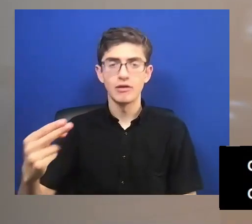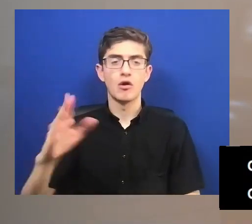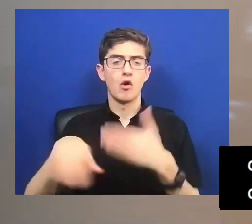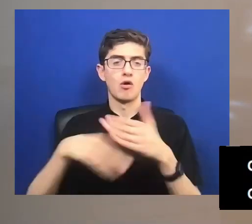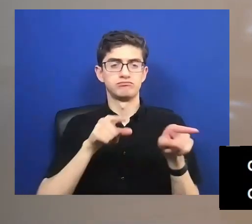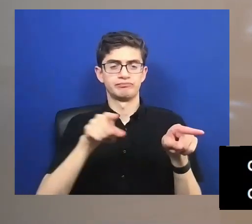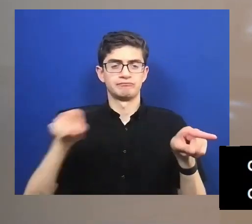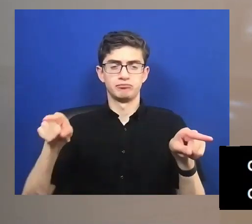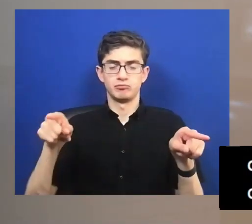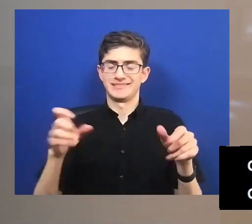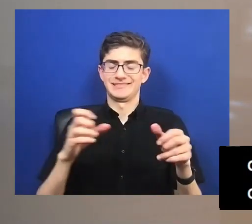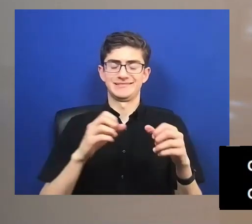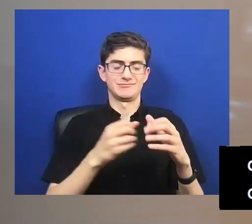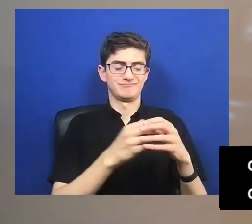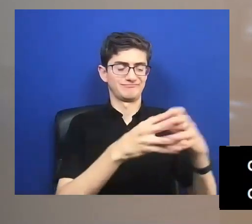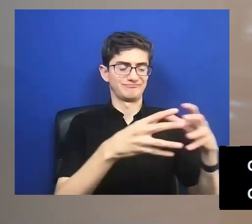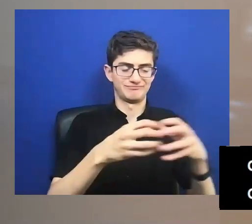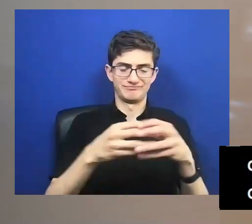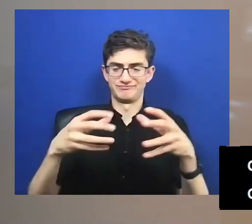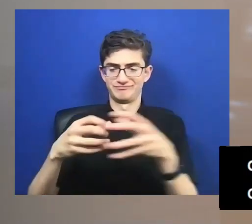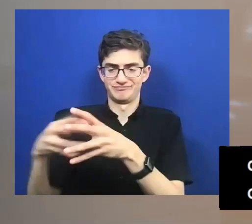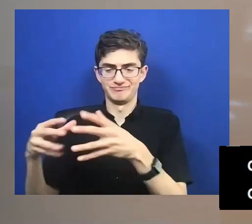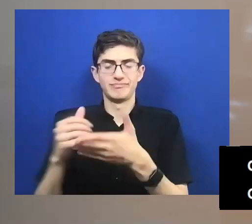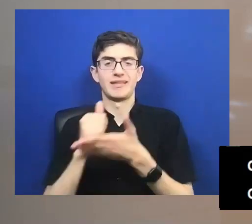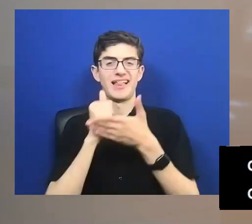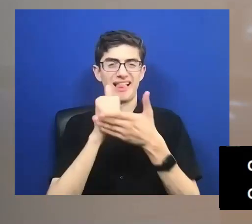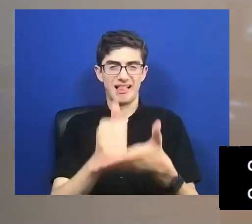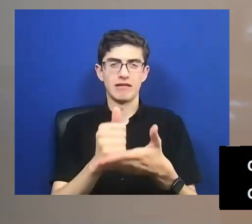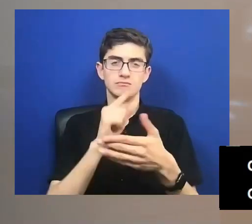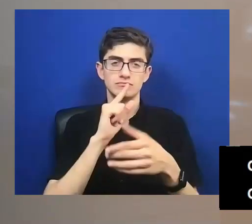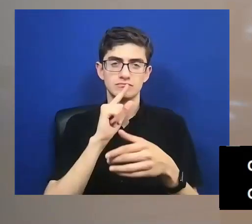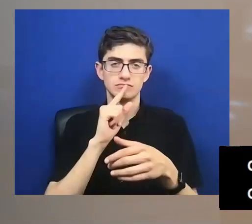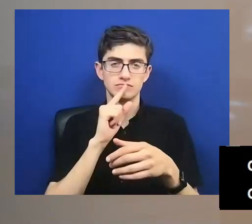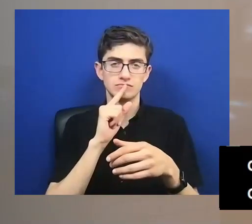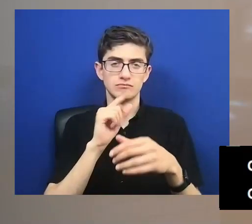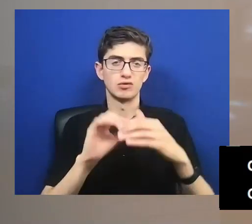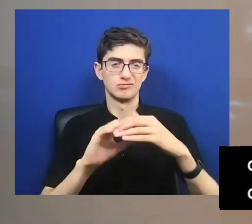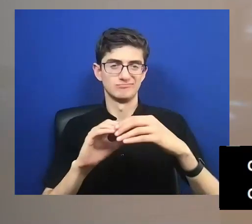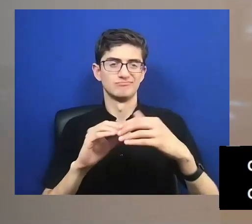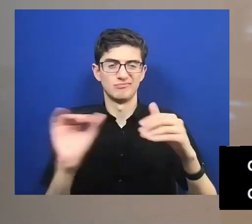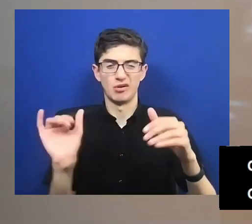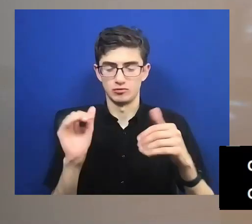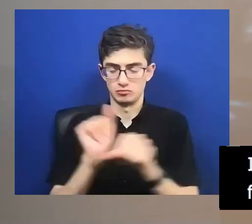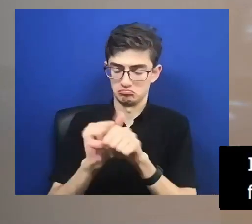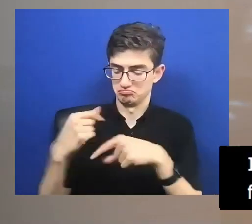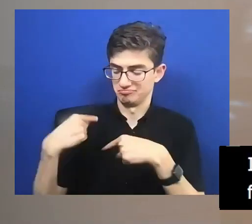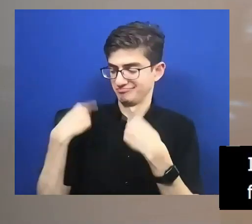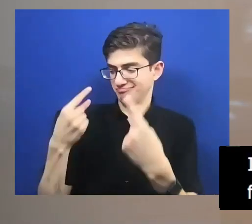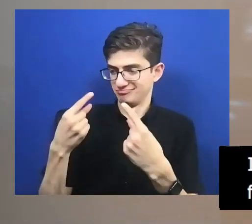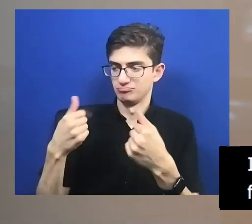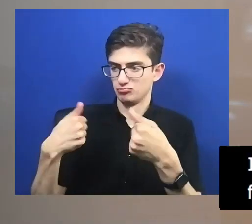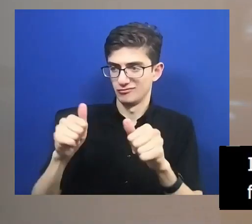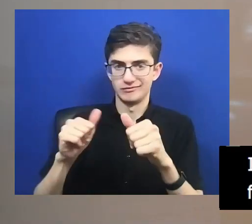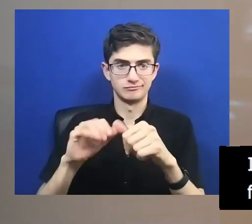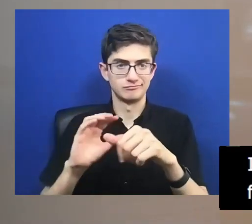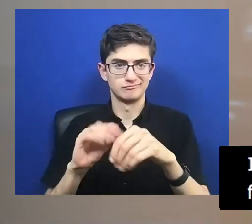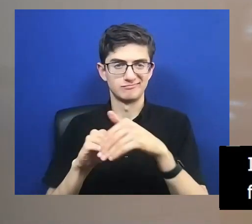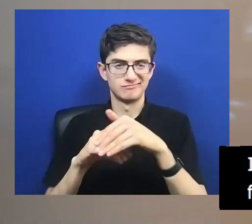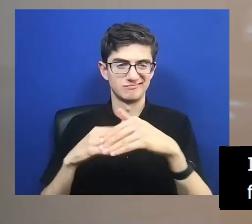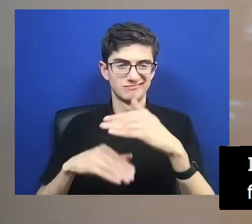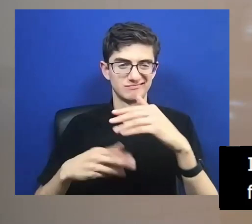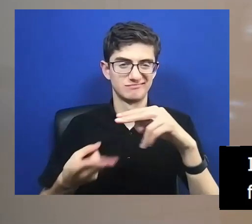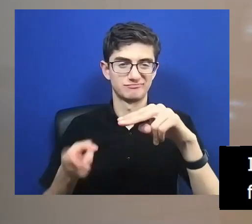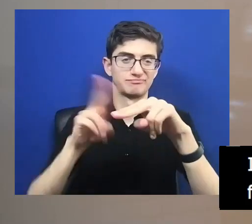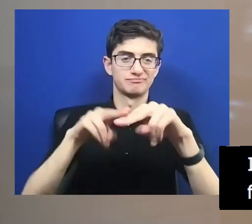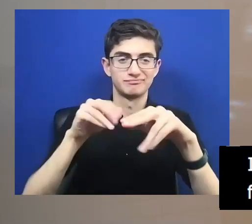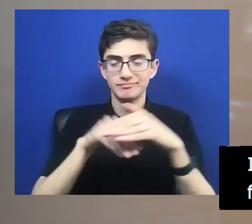increase access to affordable high-speed internet. Last year, Governor Hochul launched a multi-agency